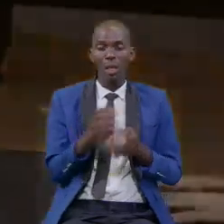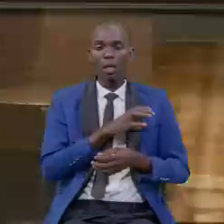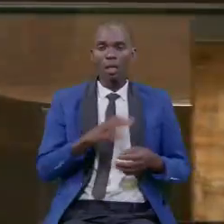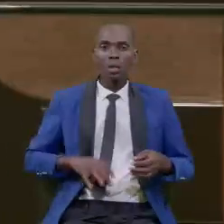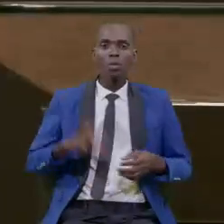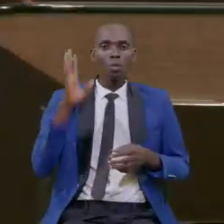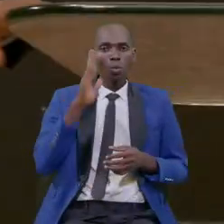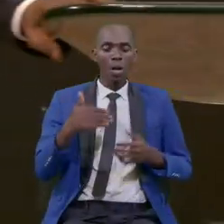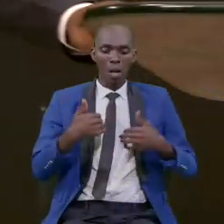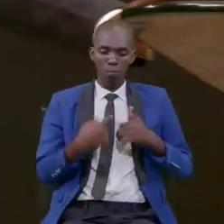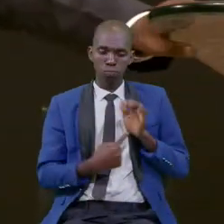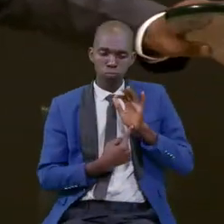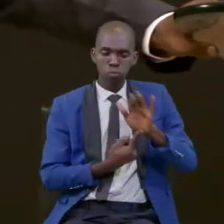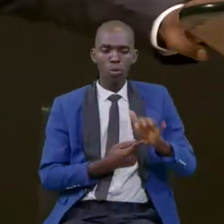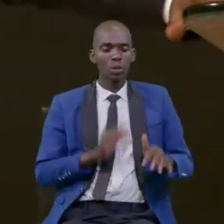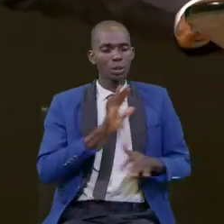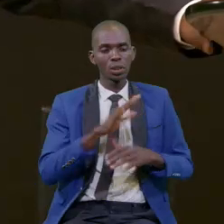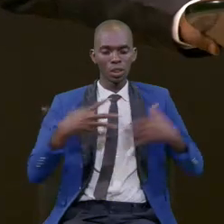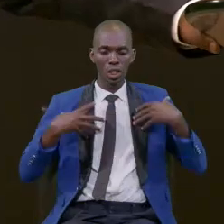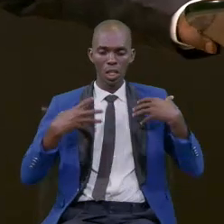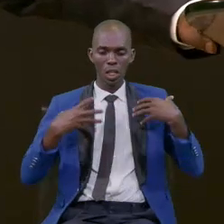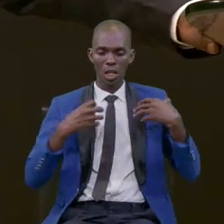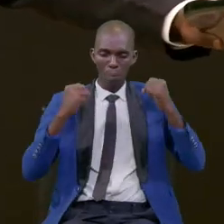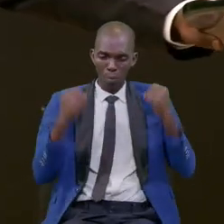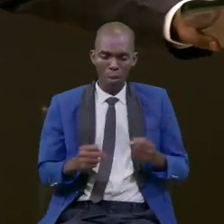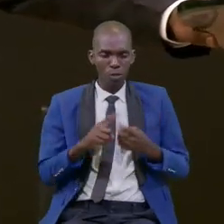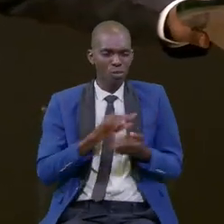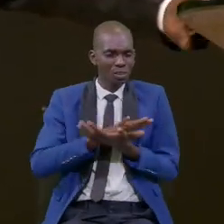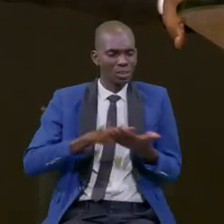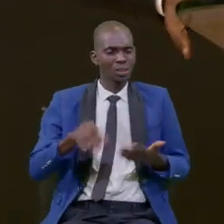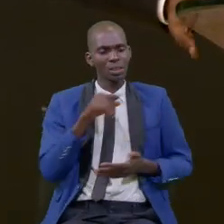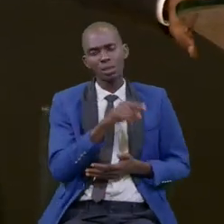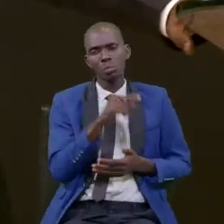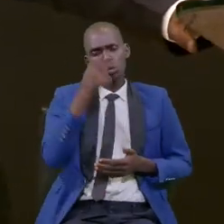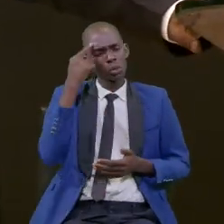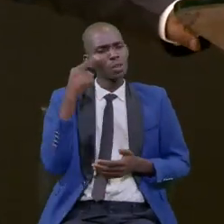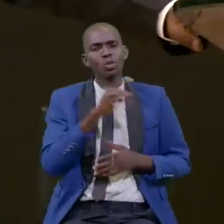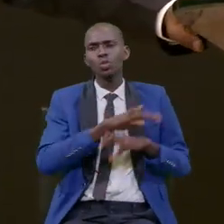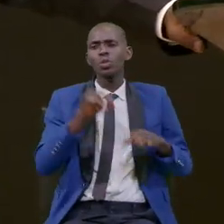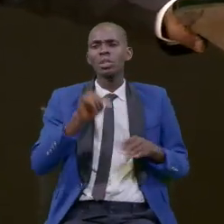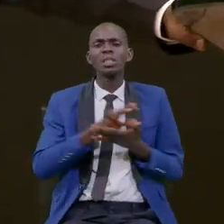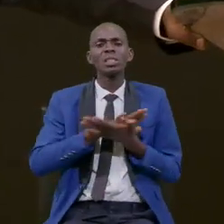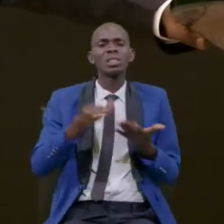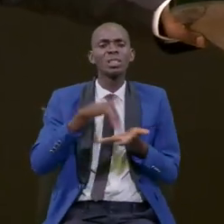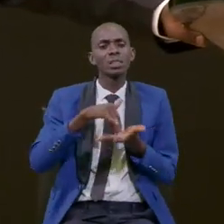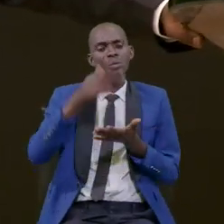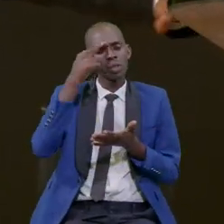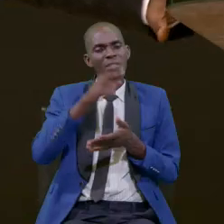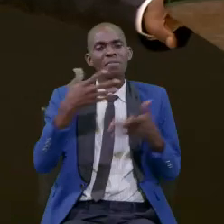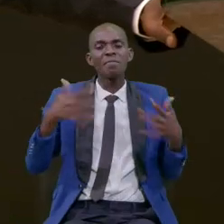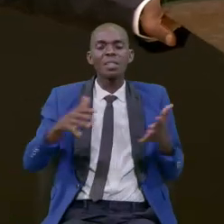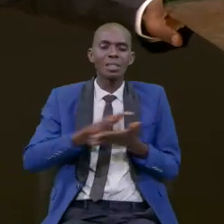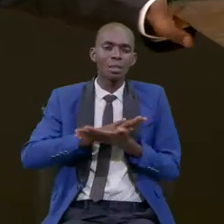his healing power to heal him. He didn't need healing because he had been healed, but he was still referred